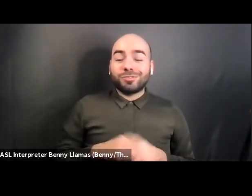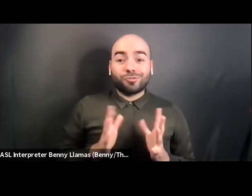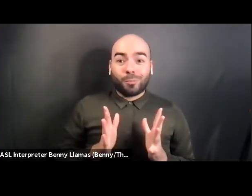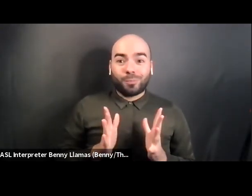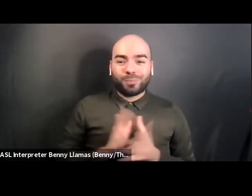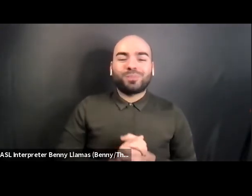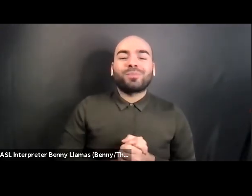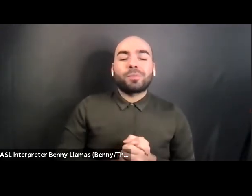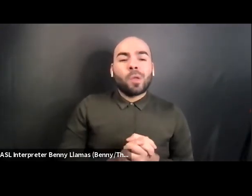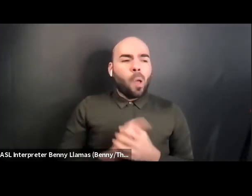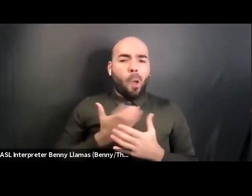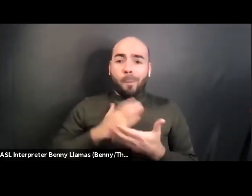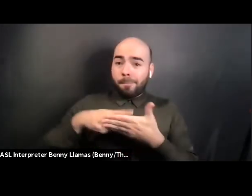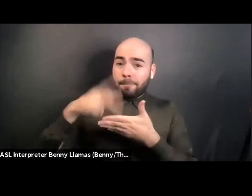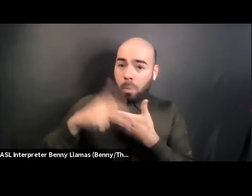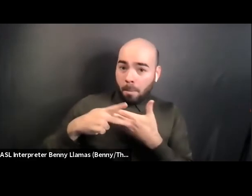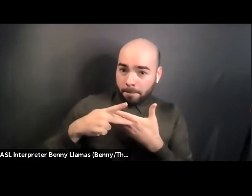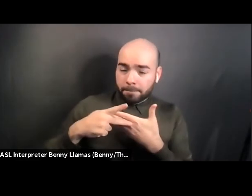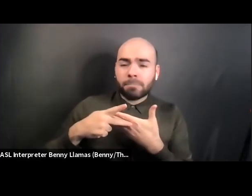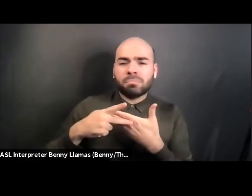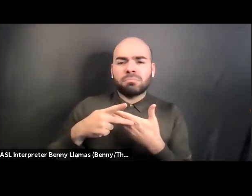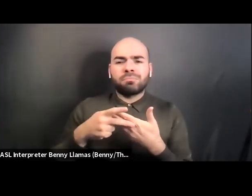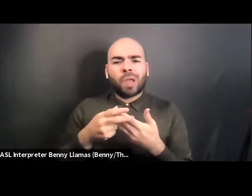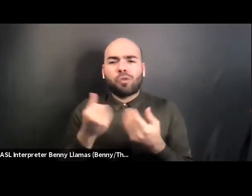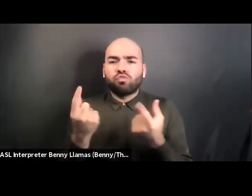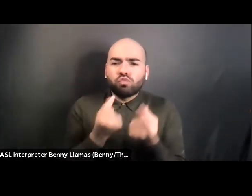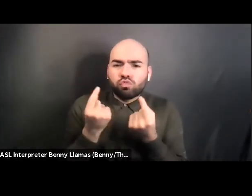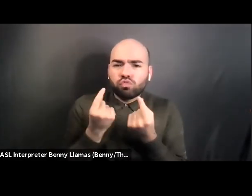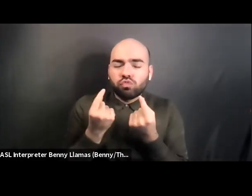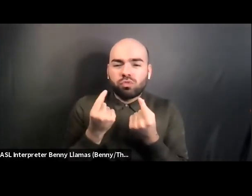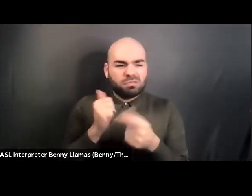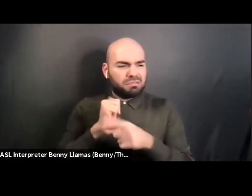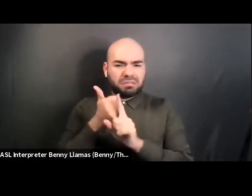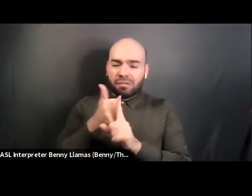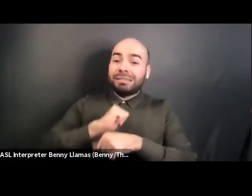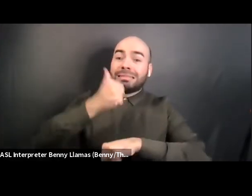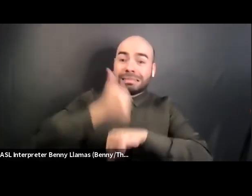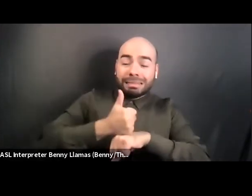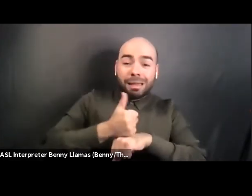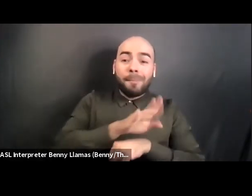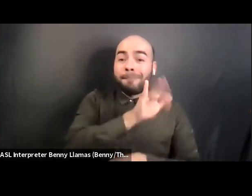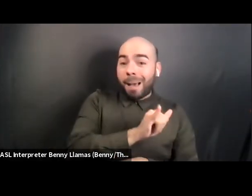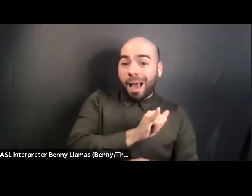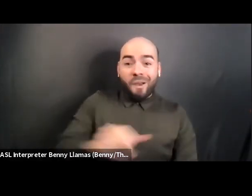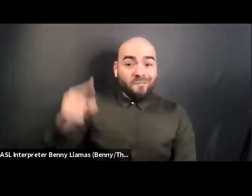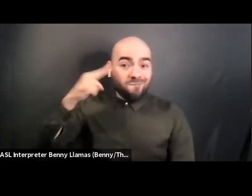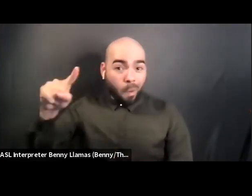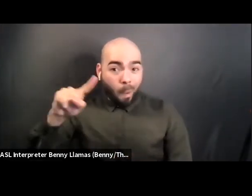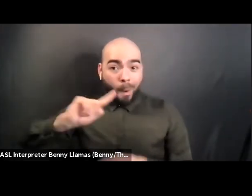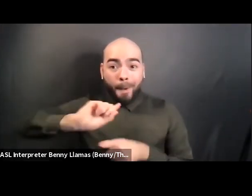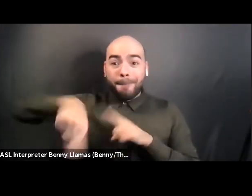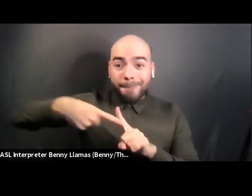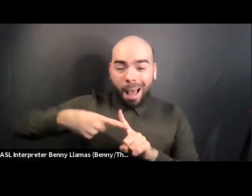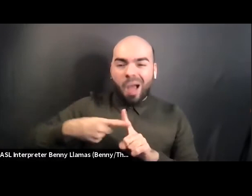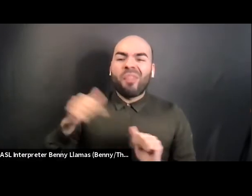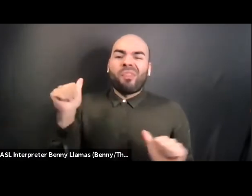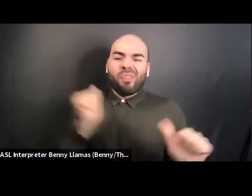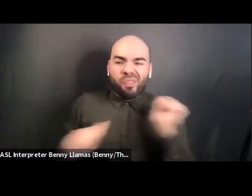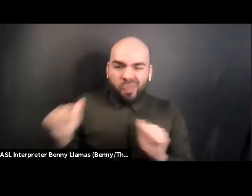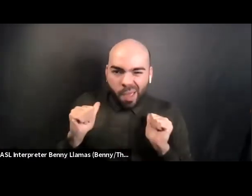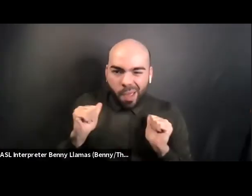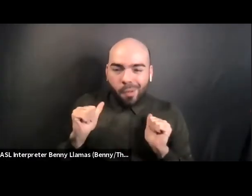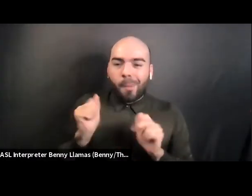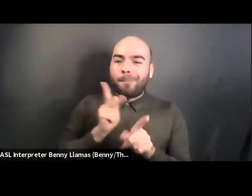So the programming has been created by, for, about, and with theater makers and professionals who are